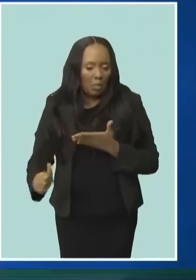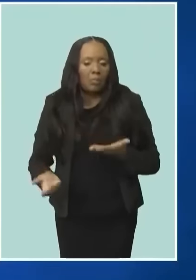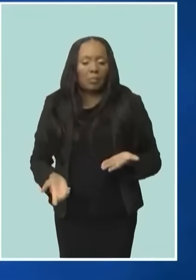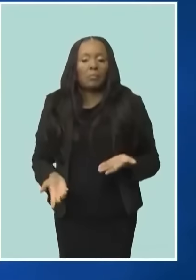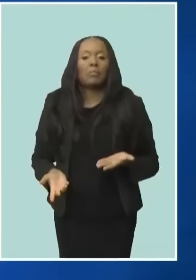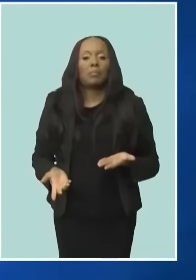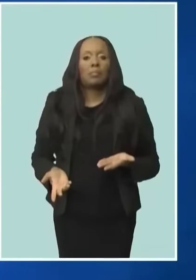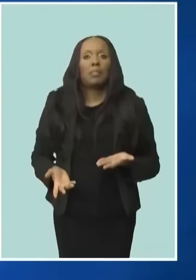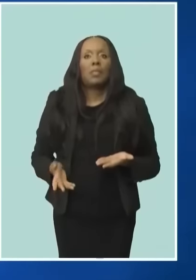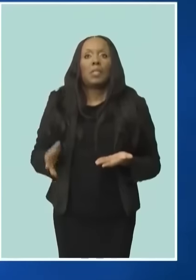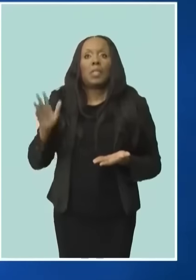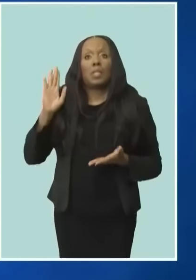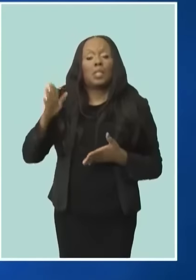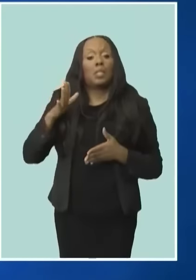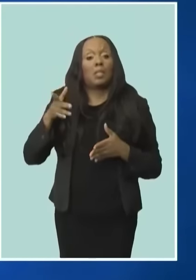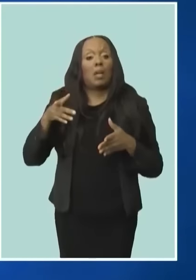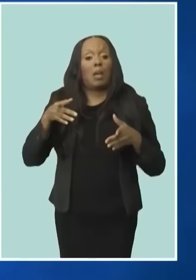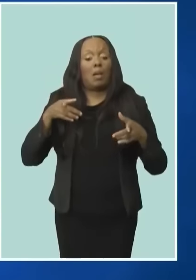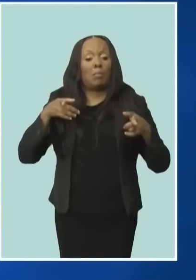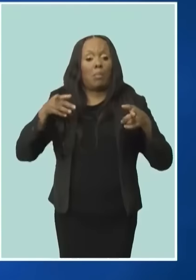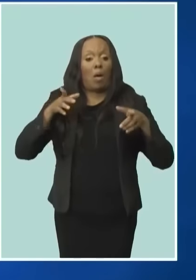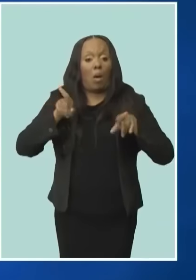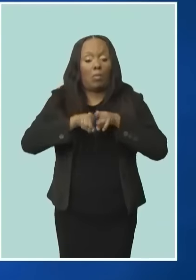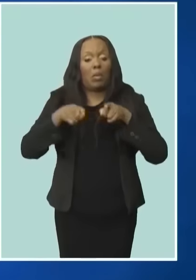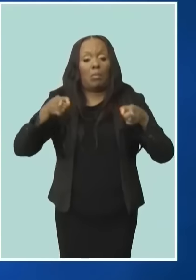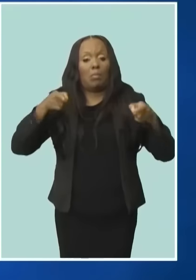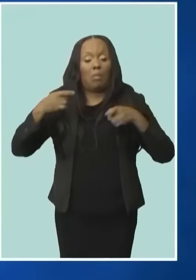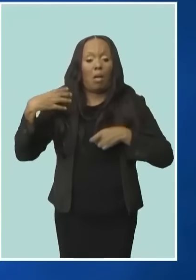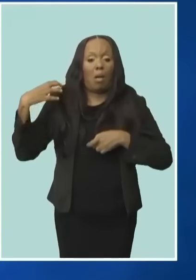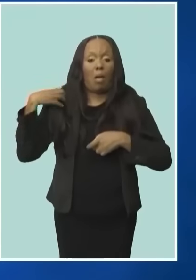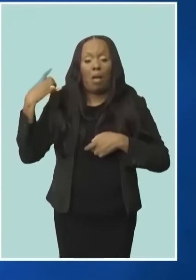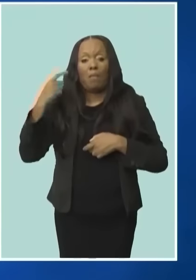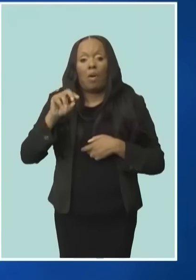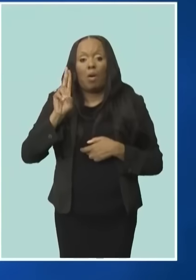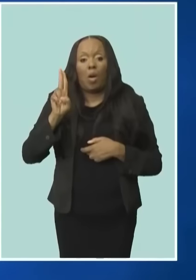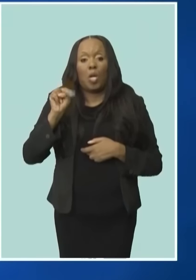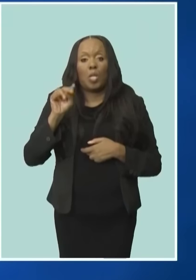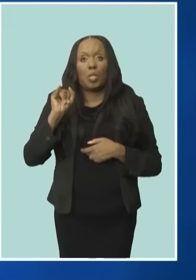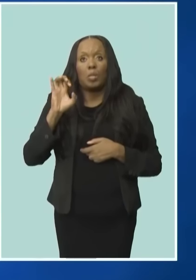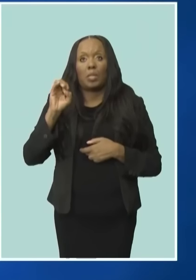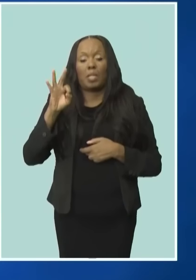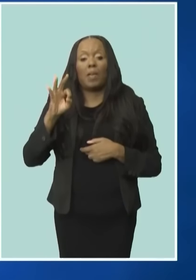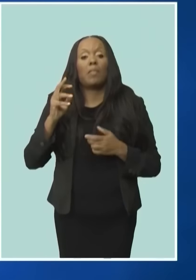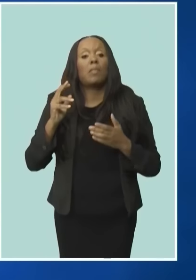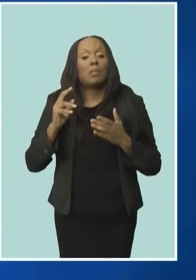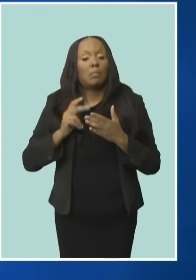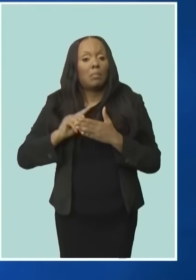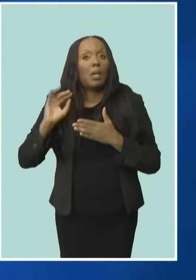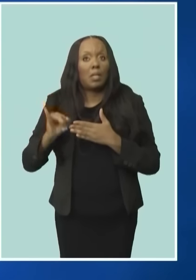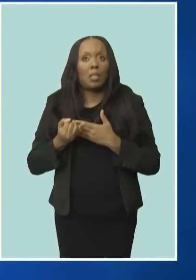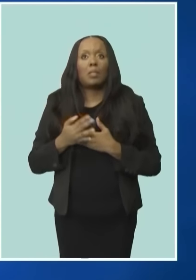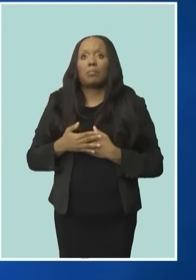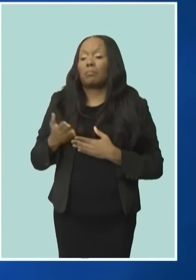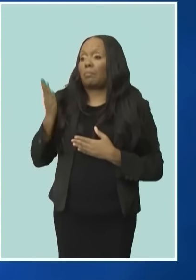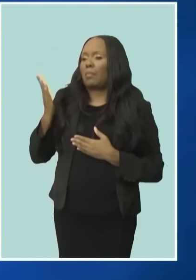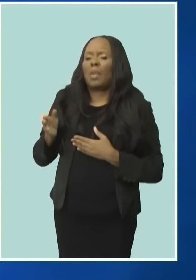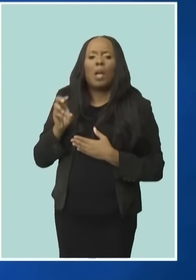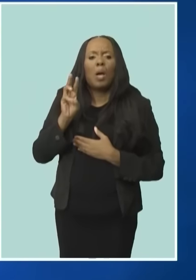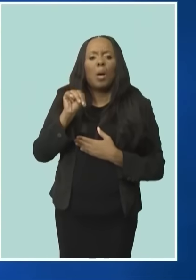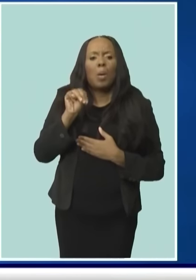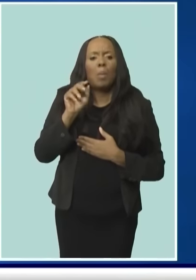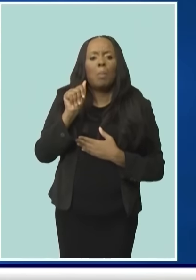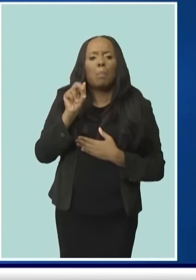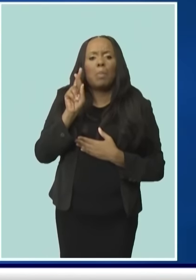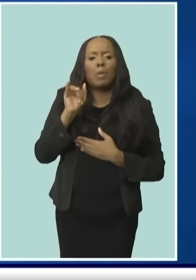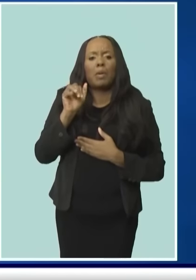of the UNICEF-led project, announced where the funds will be coming from. And Maria, you went with me earlier